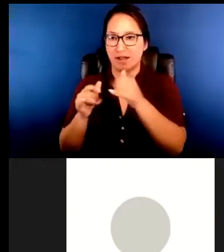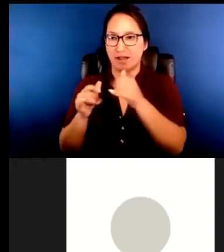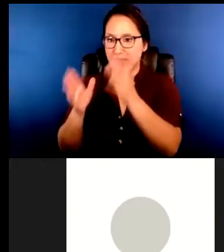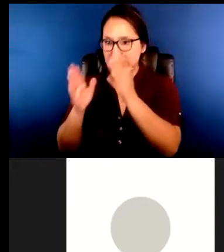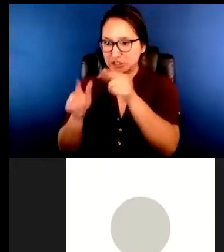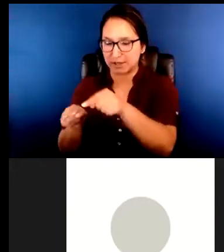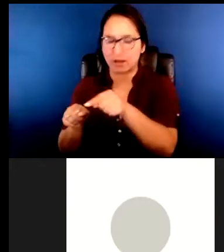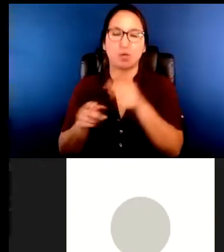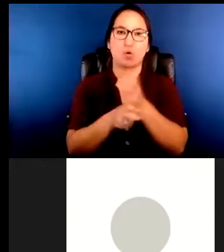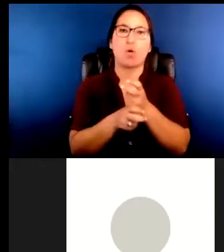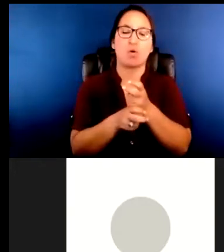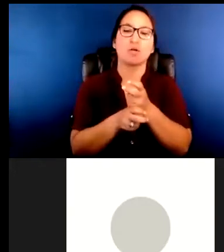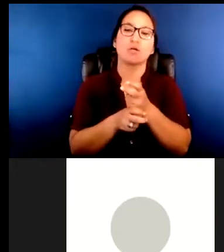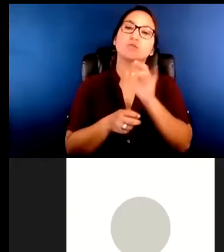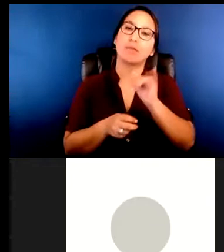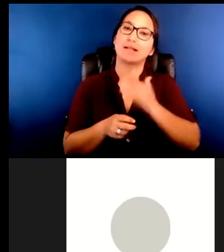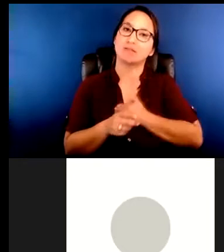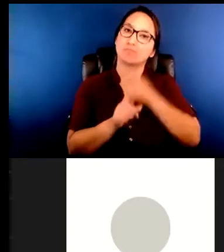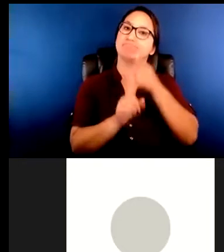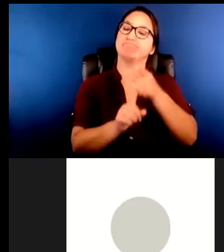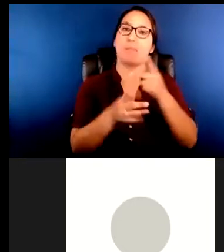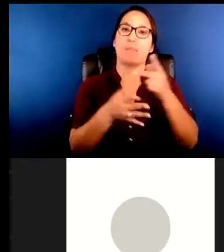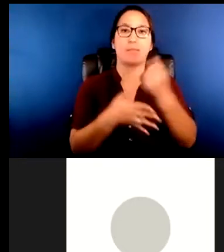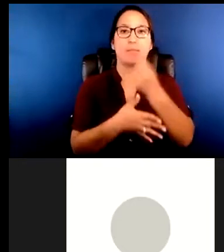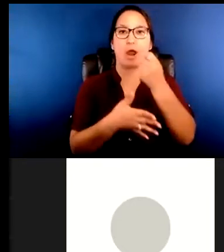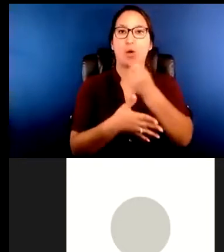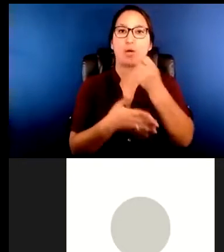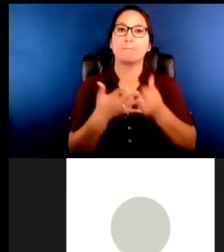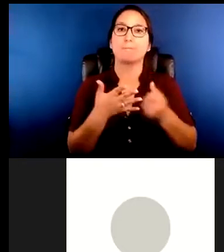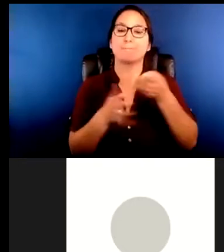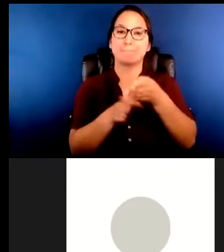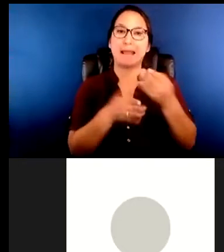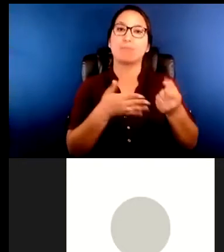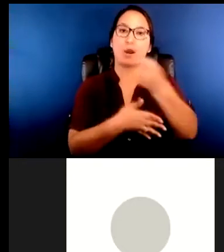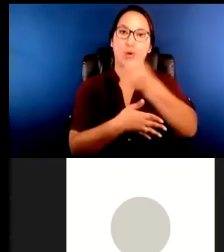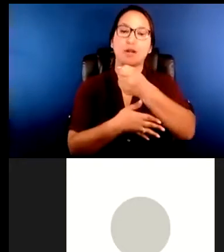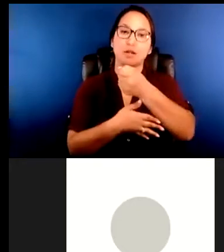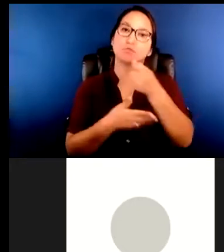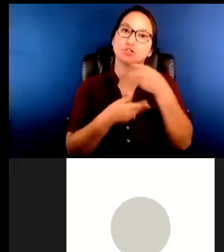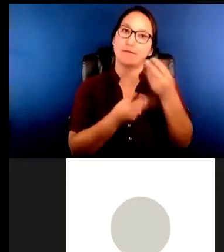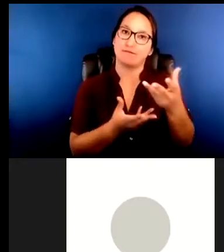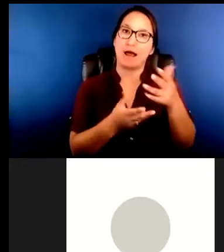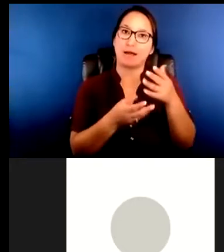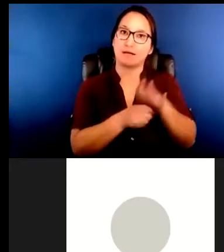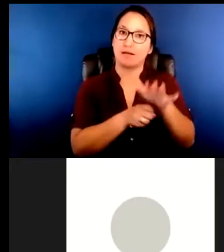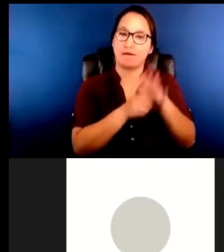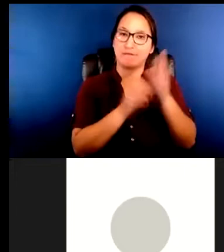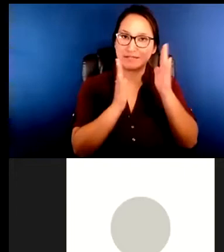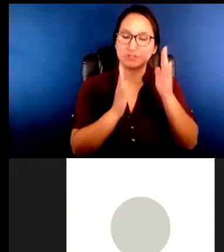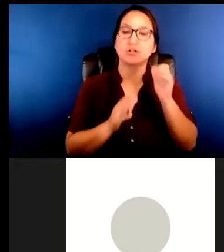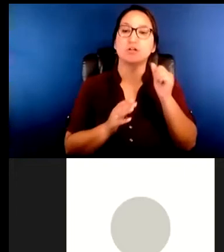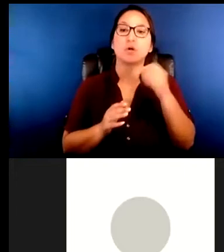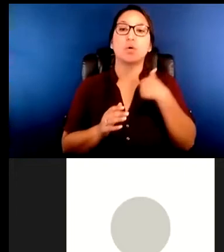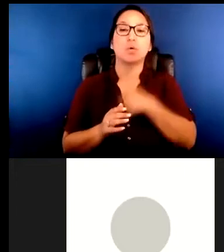kids. But we also went with the flipping every 2 weeks so that we could build